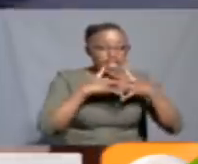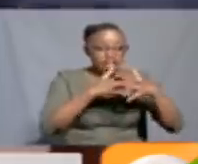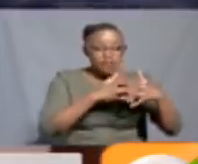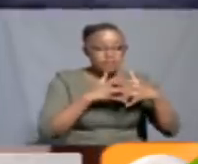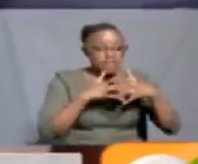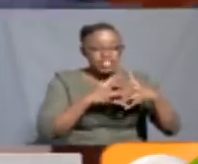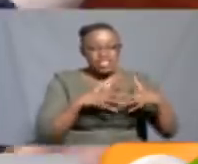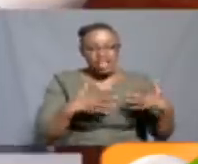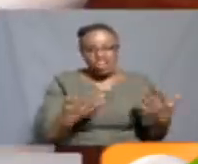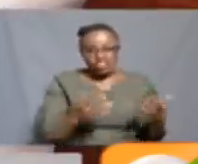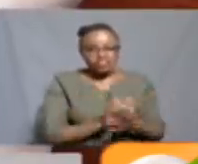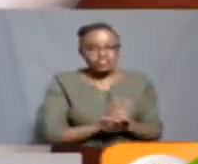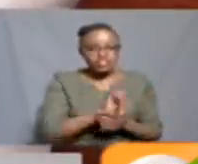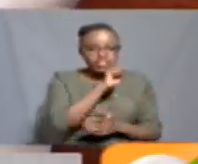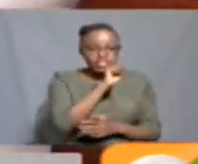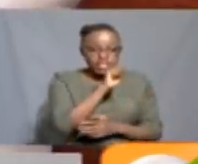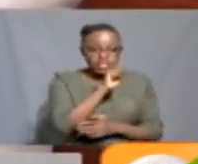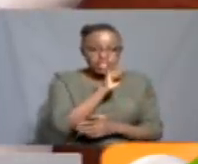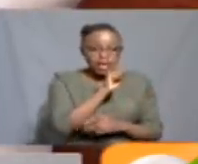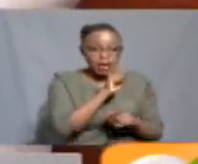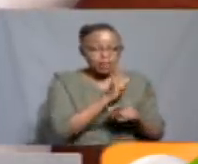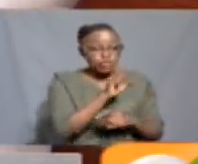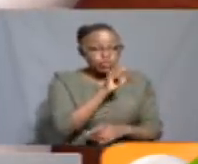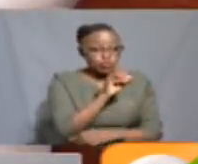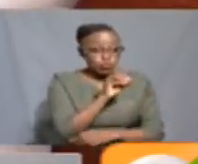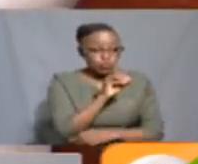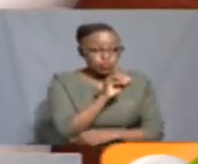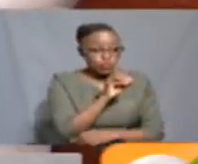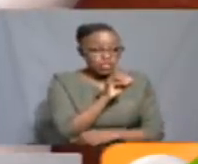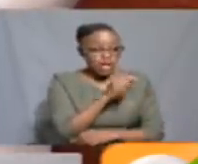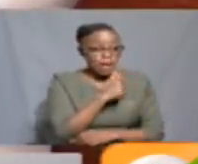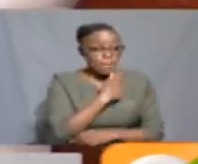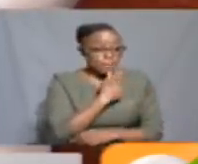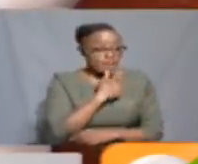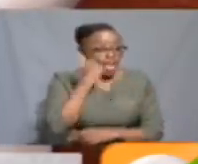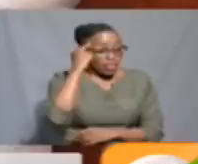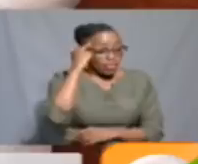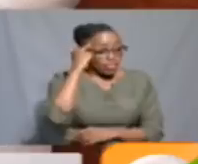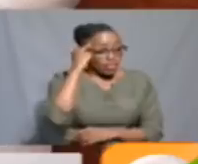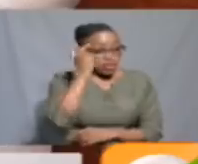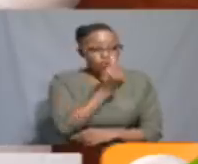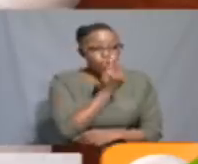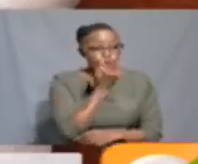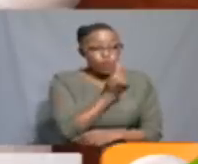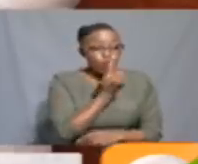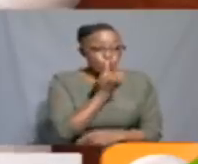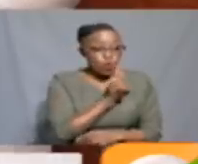just becoming less and less. Yeah. So I do not think, the point is that